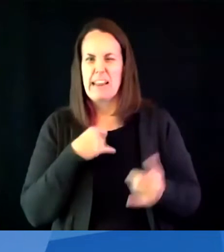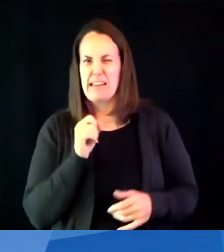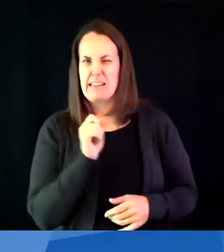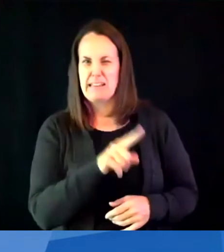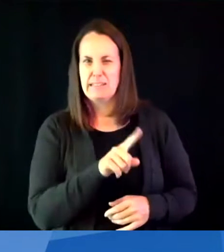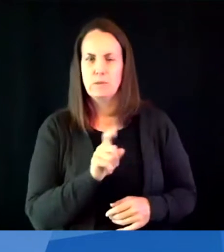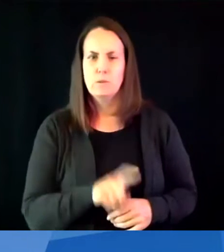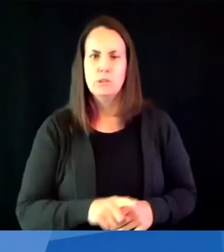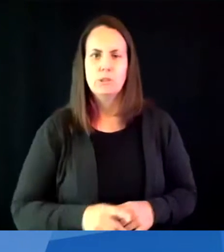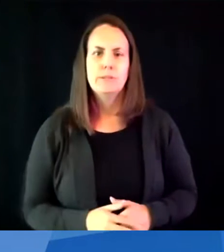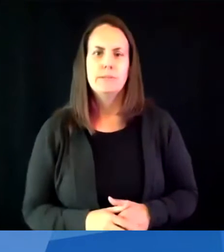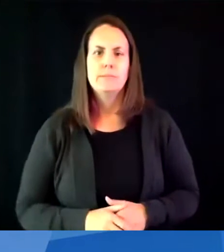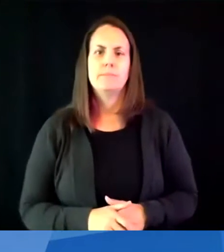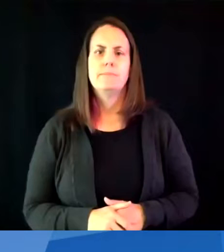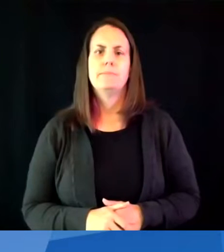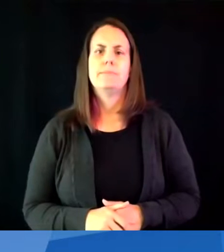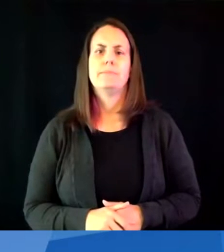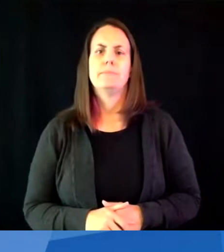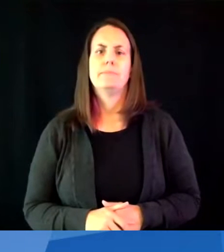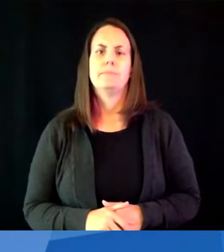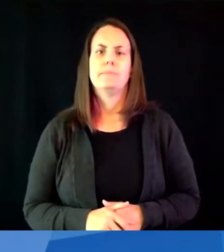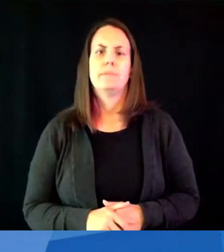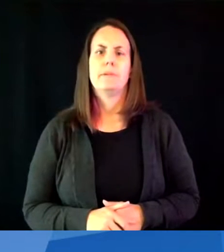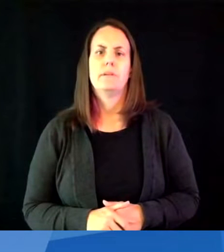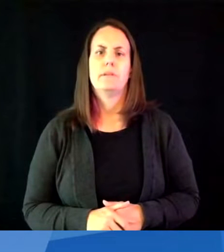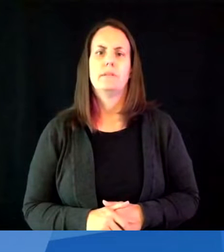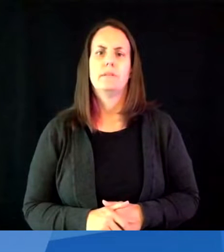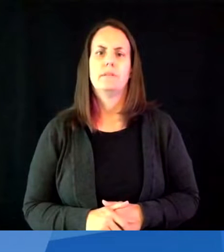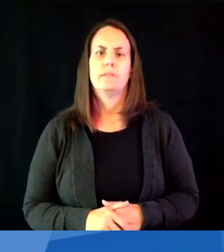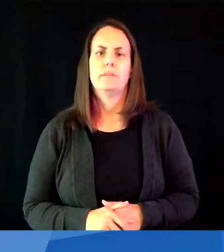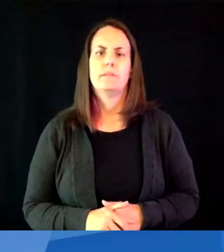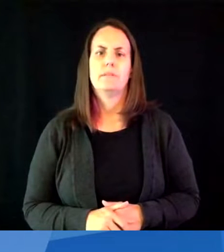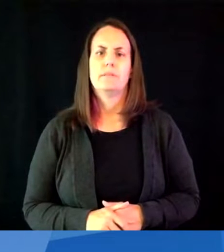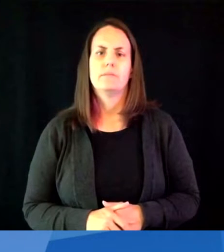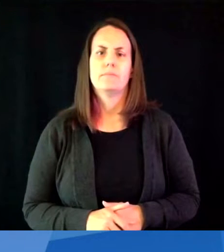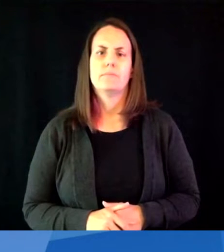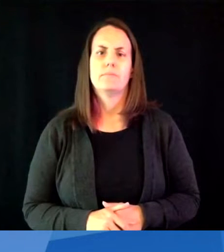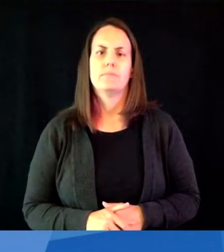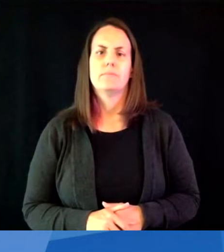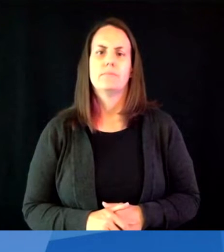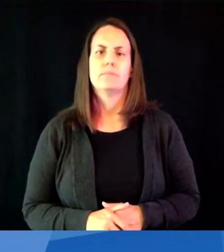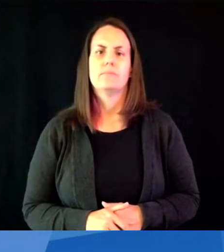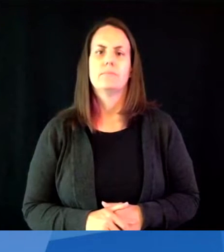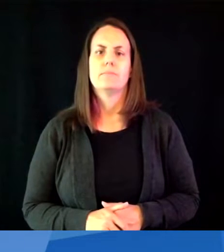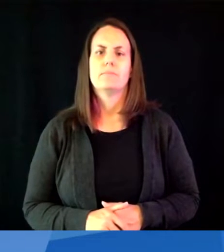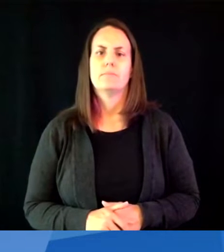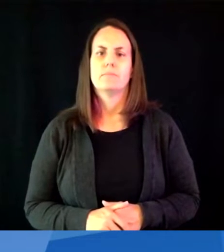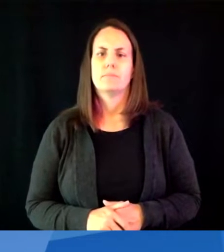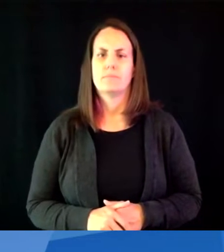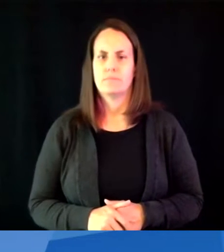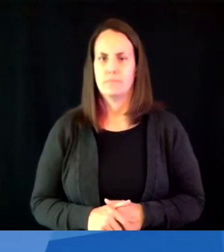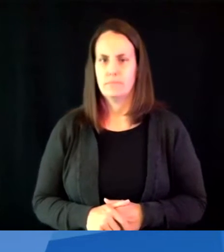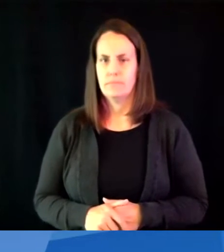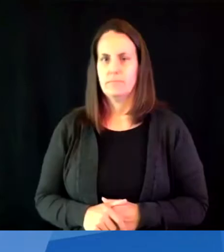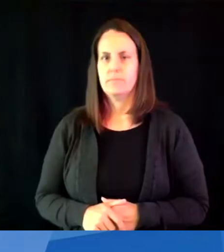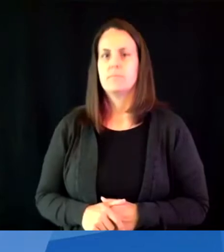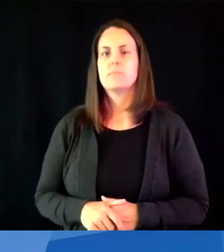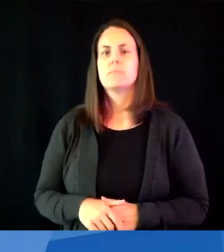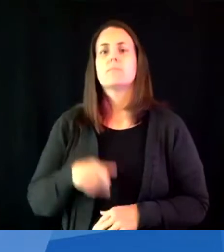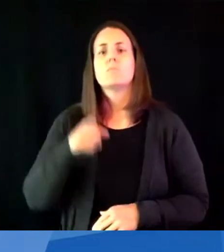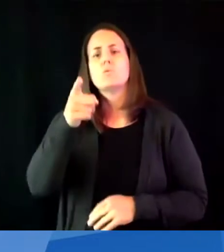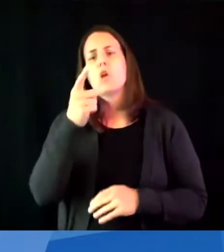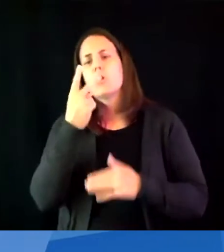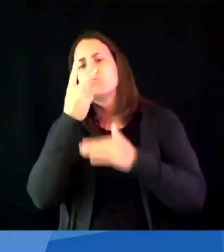lower level, I guess. Do you expect them to be transitioning kind of quickly in and out of the facility?